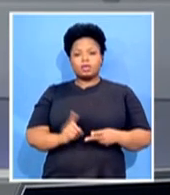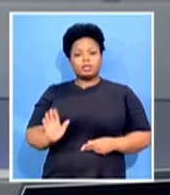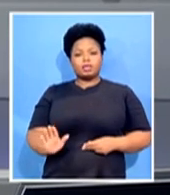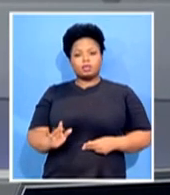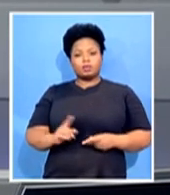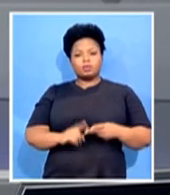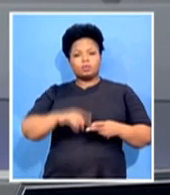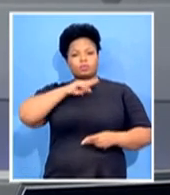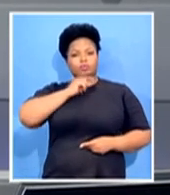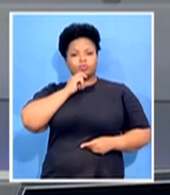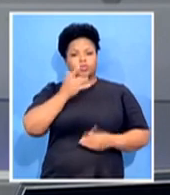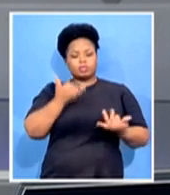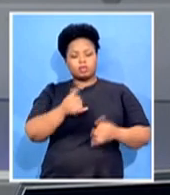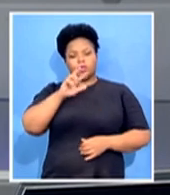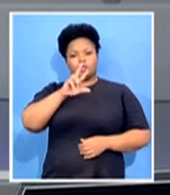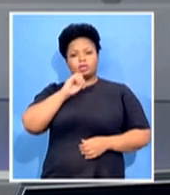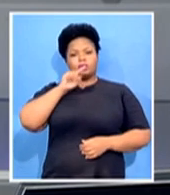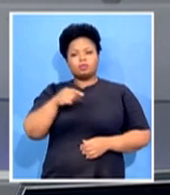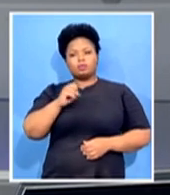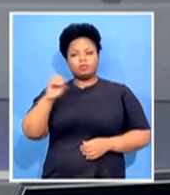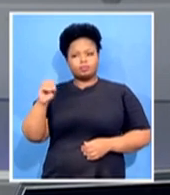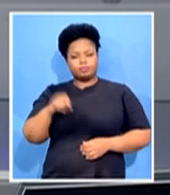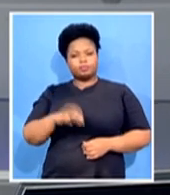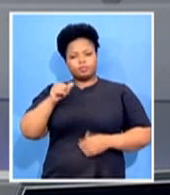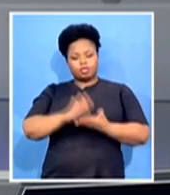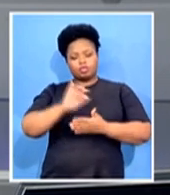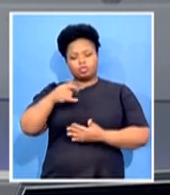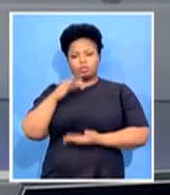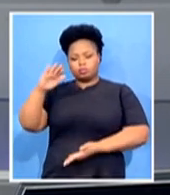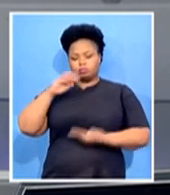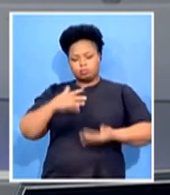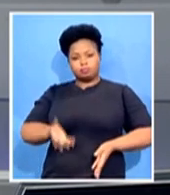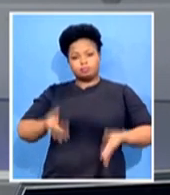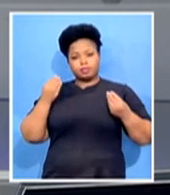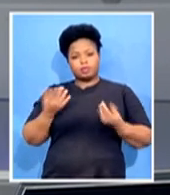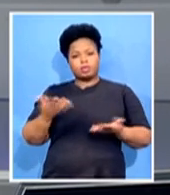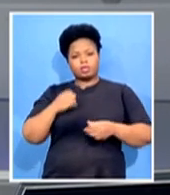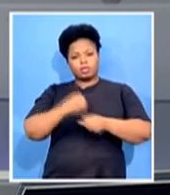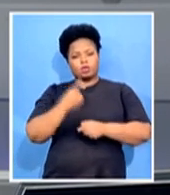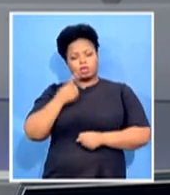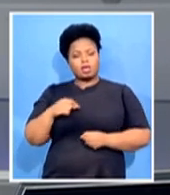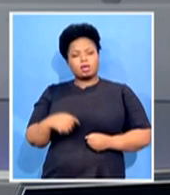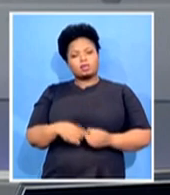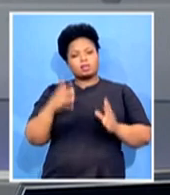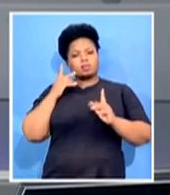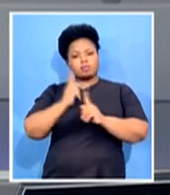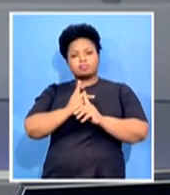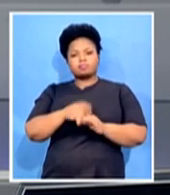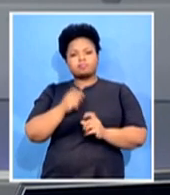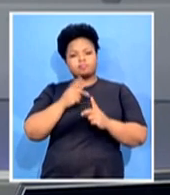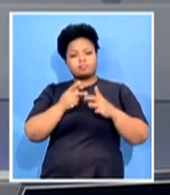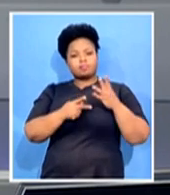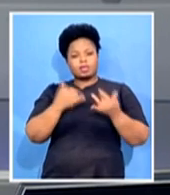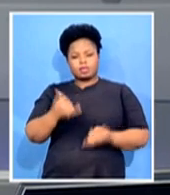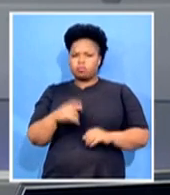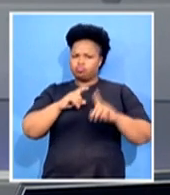doses of the Johnson & Johnson vaccine. Gauteng's vaccine rollout program is under scrutiny after hiccups and delays that